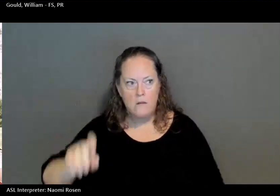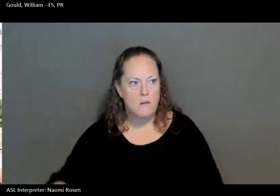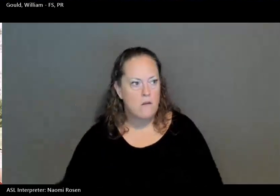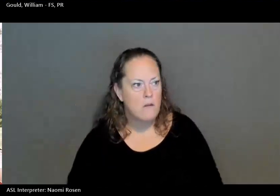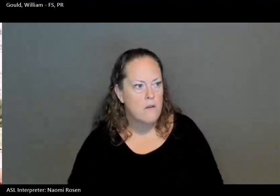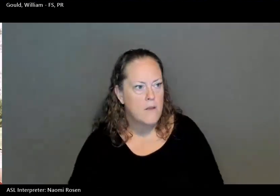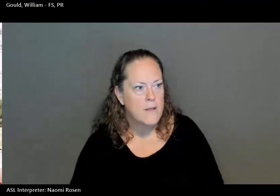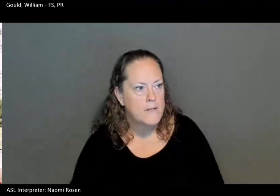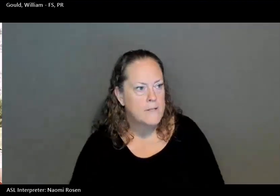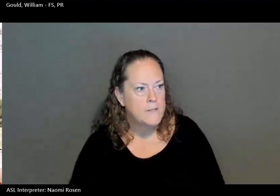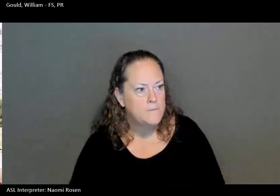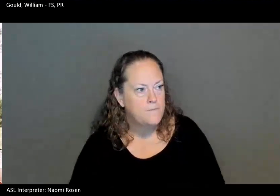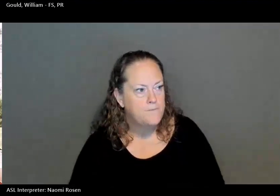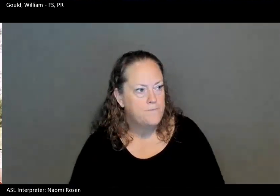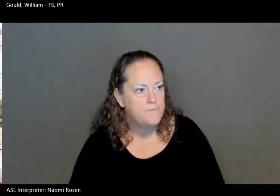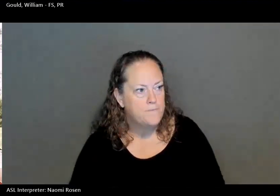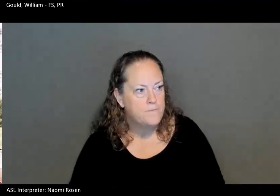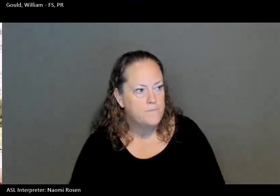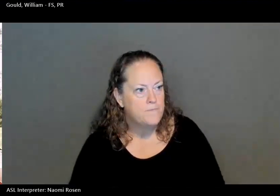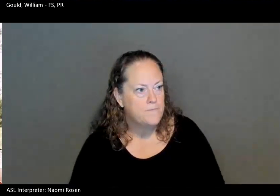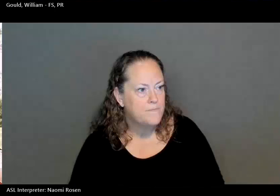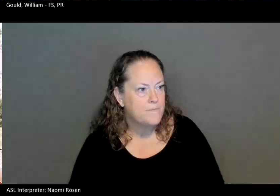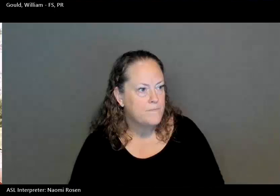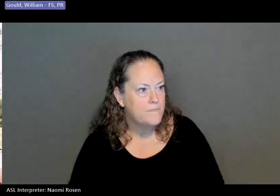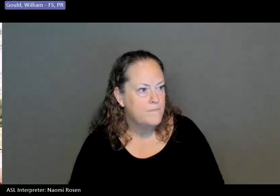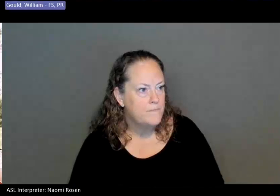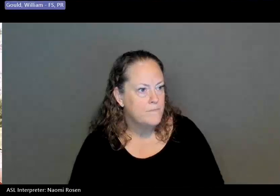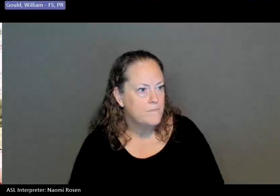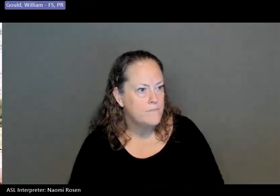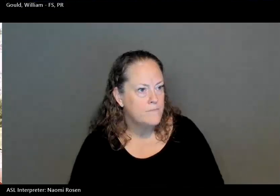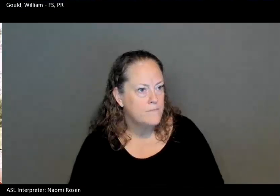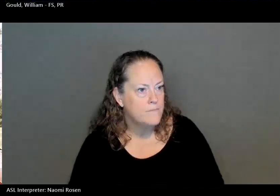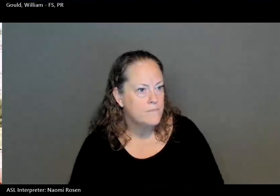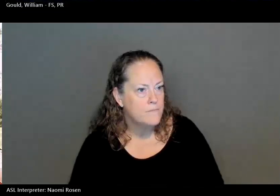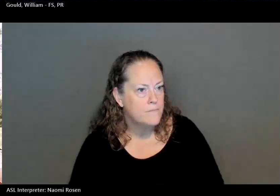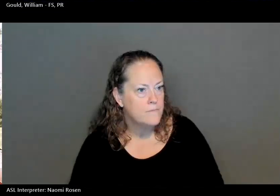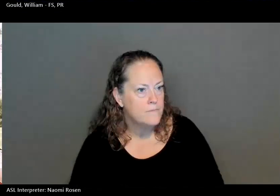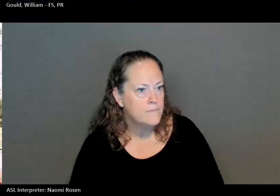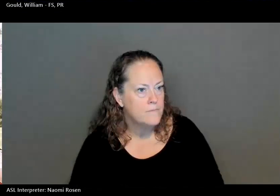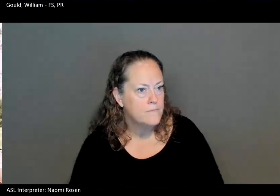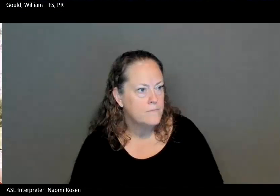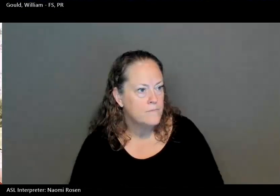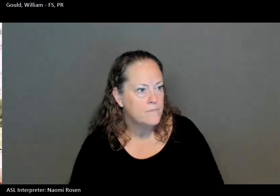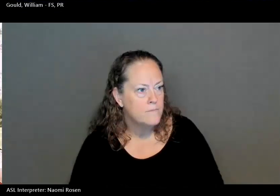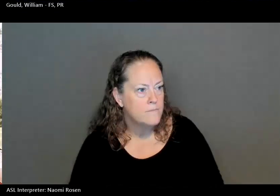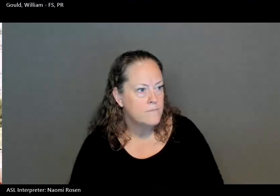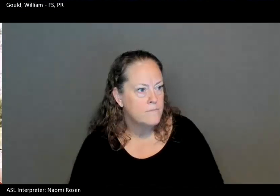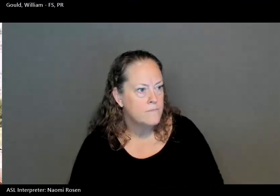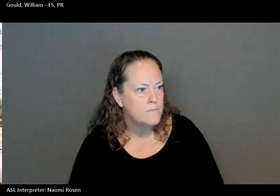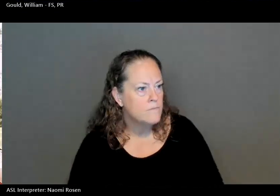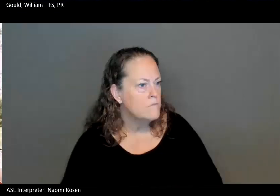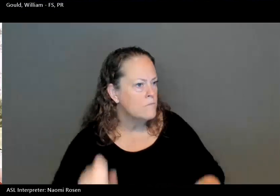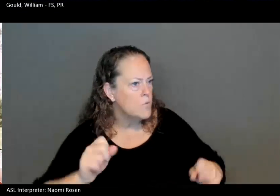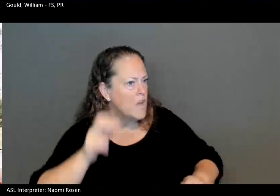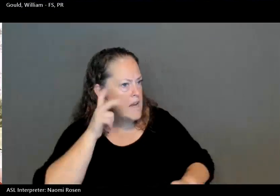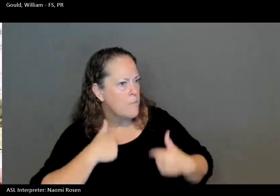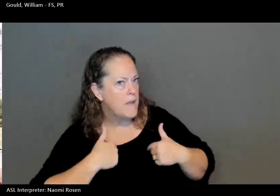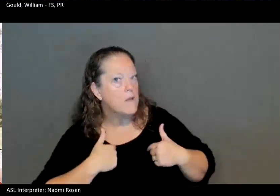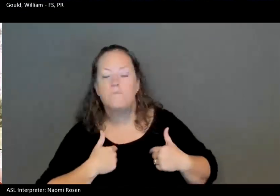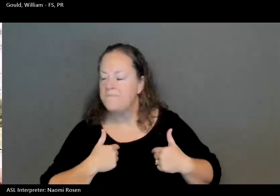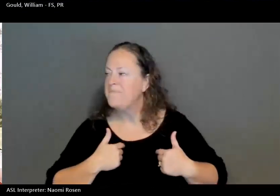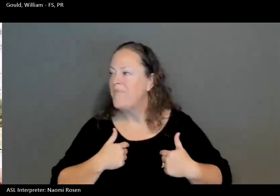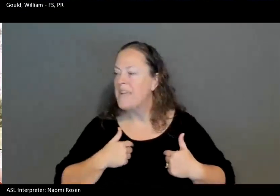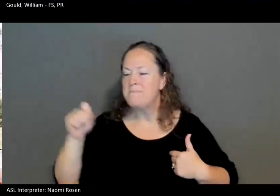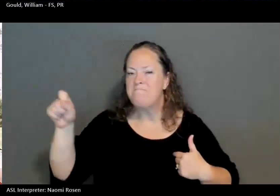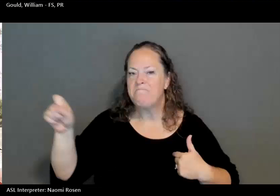Yes, hello. You can hear me? Yeah. Yeah. Yes. So I'm wondering, and I